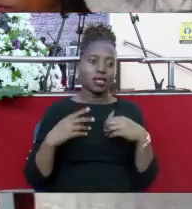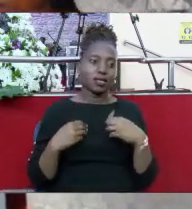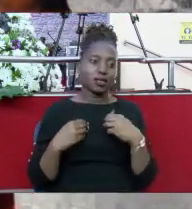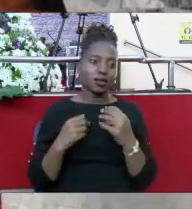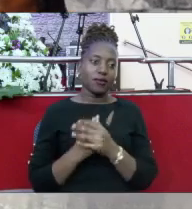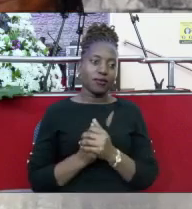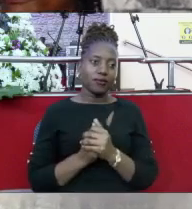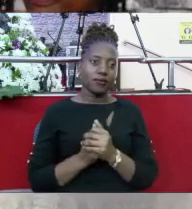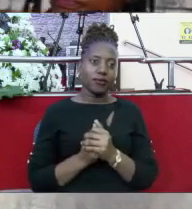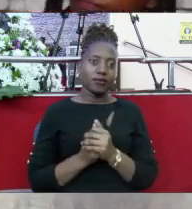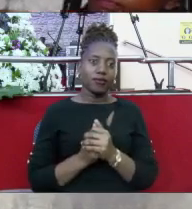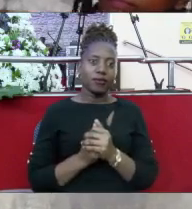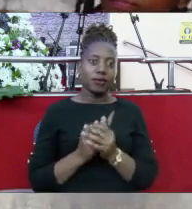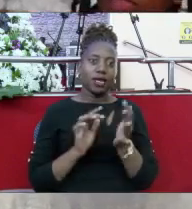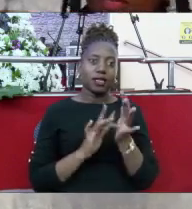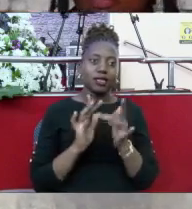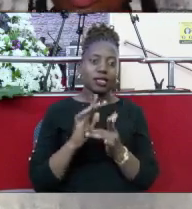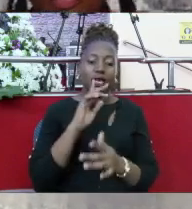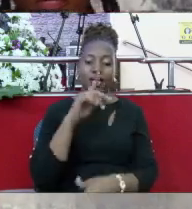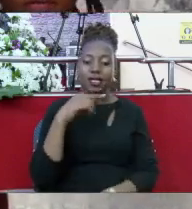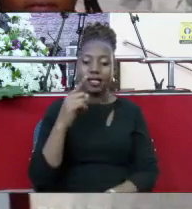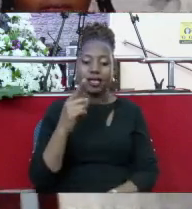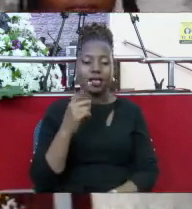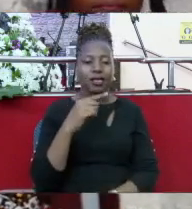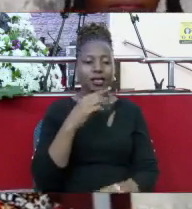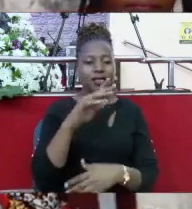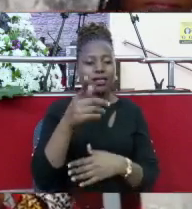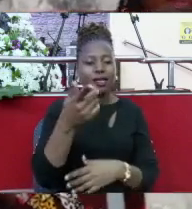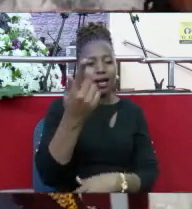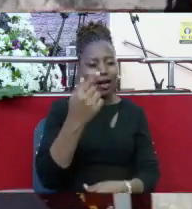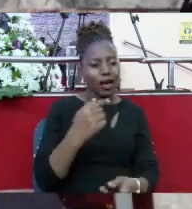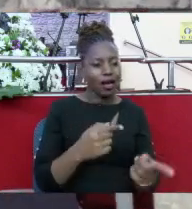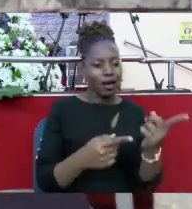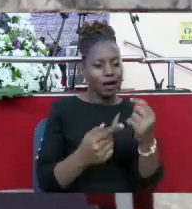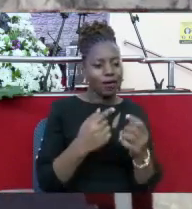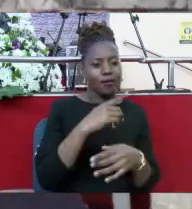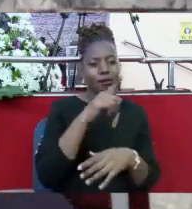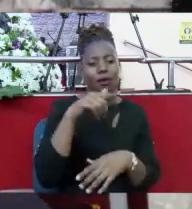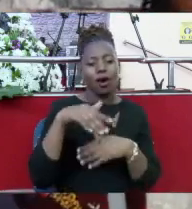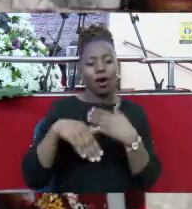He says, come unto me, all you that are heavy laden,